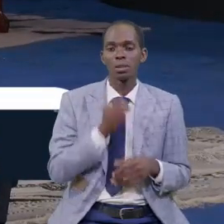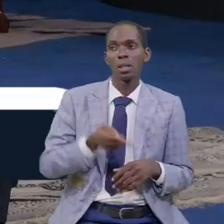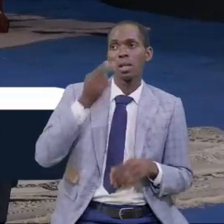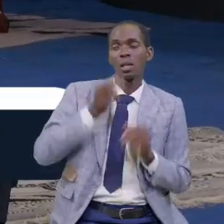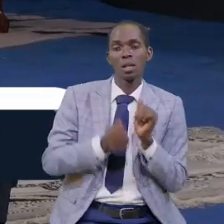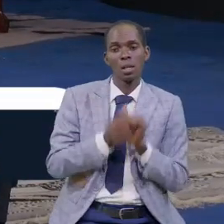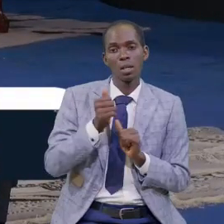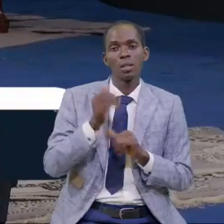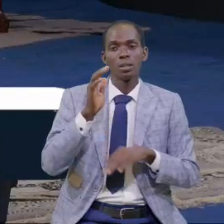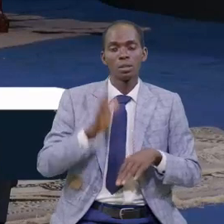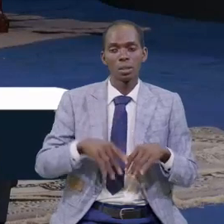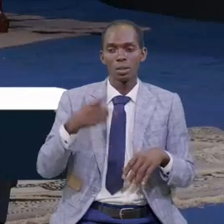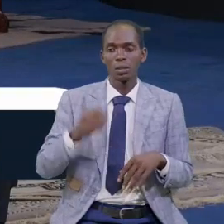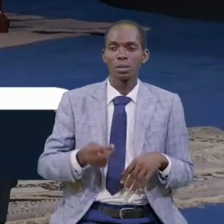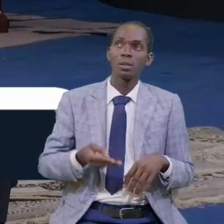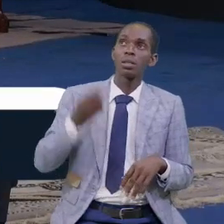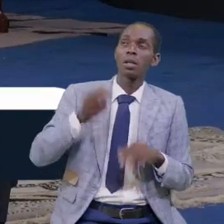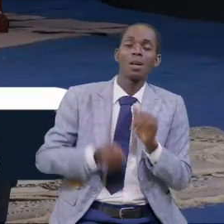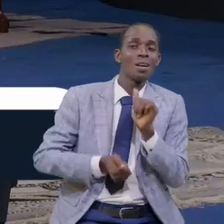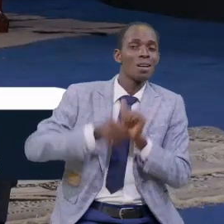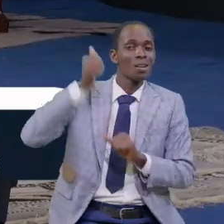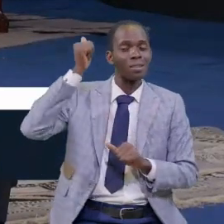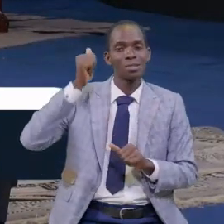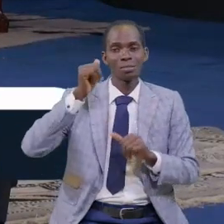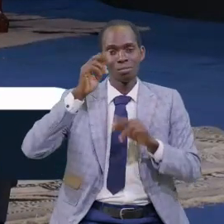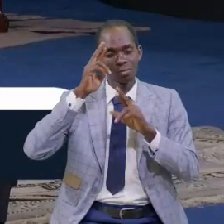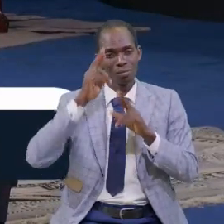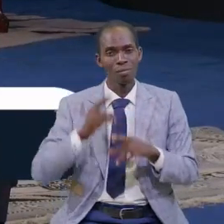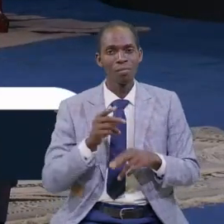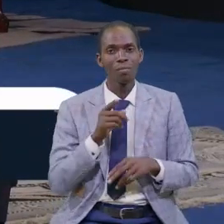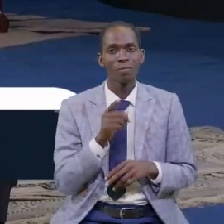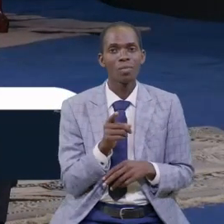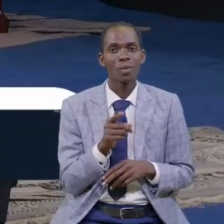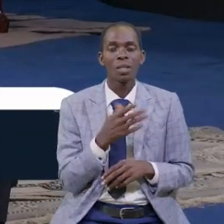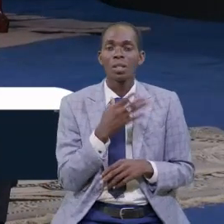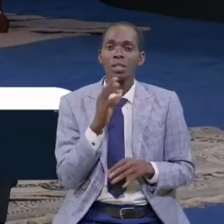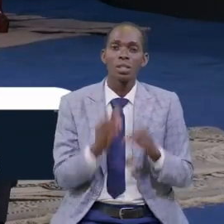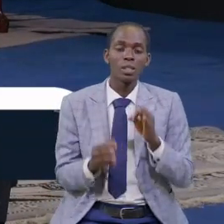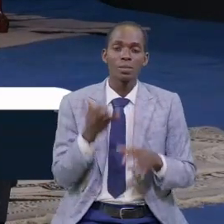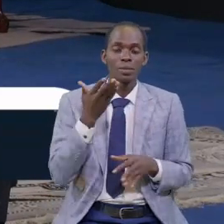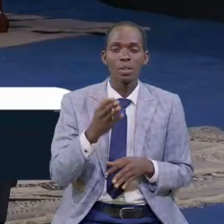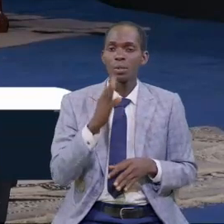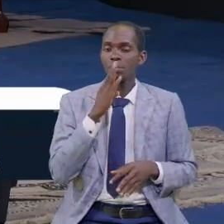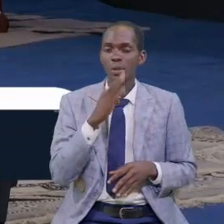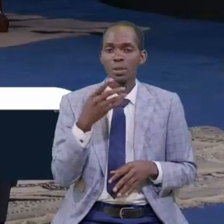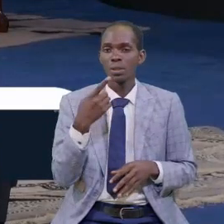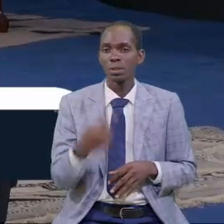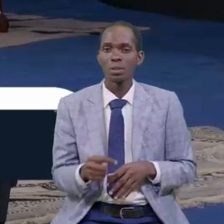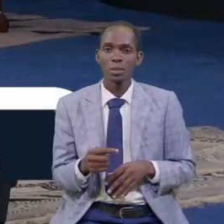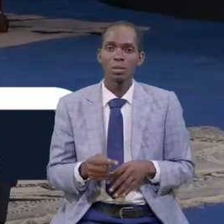regardeth, and there be a higher person, personality than